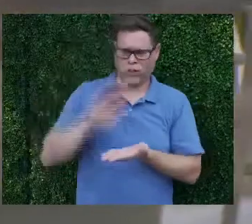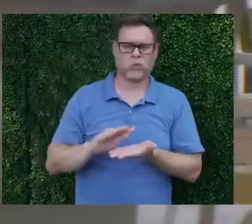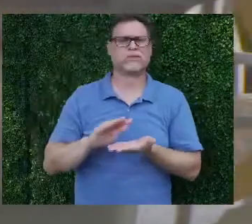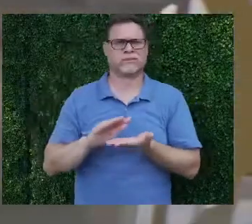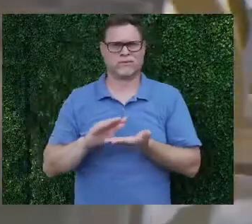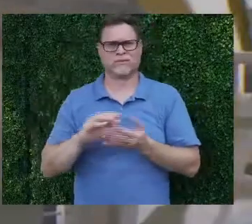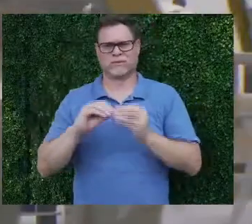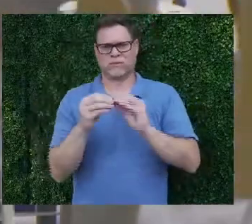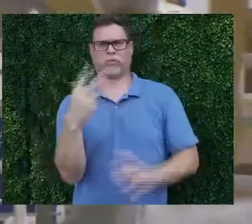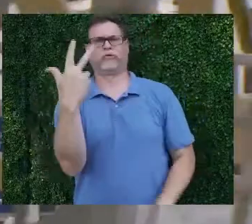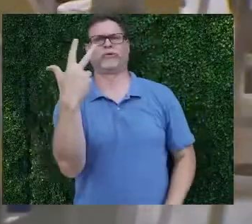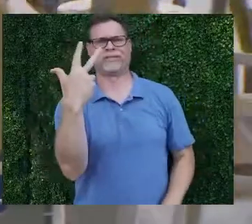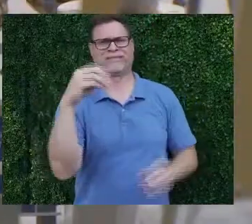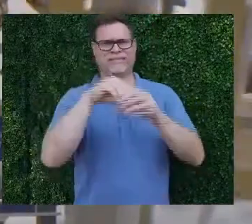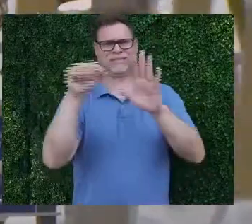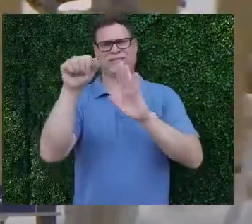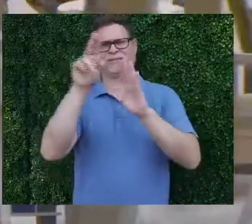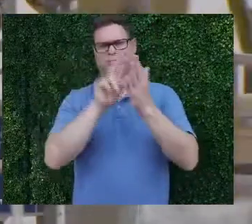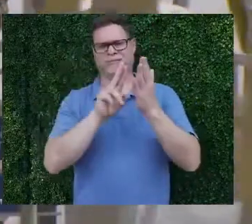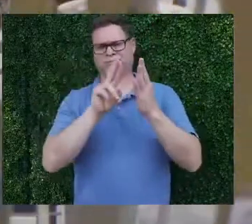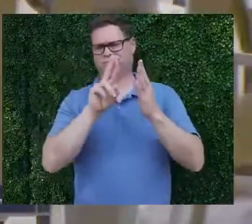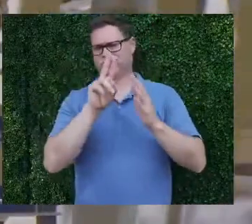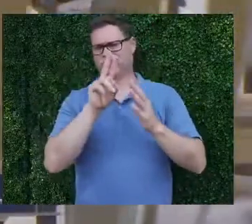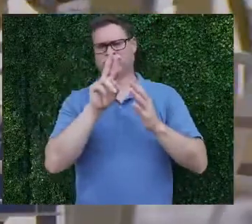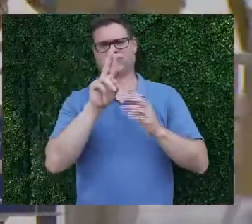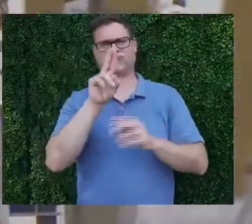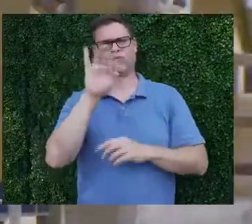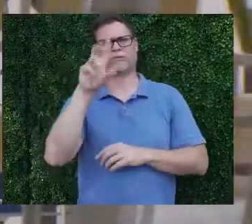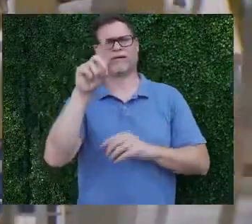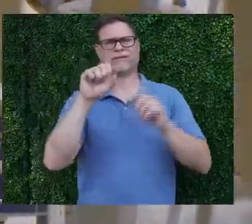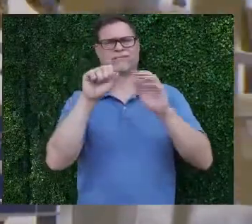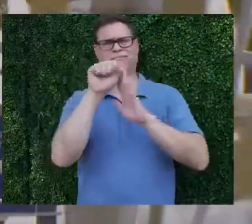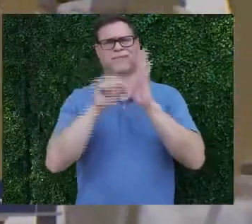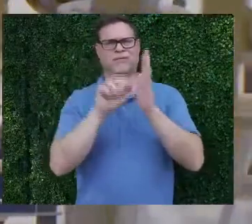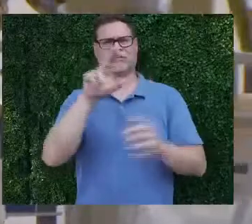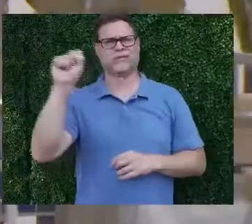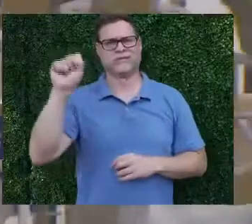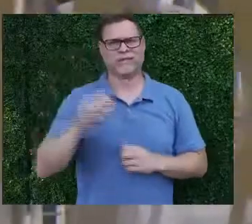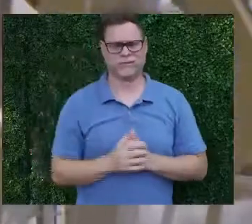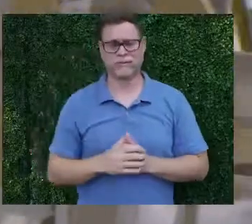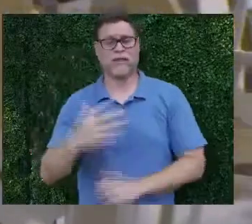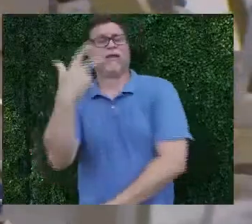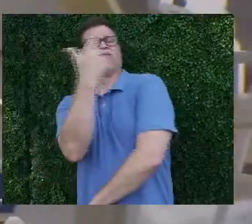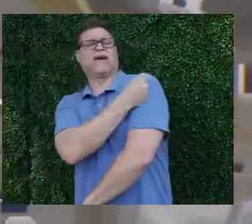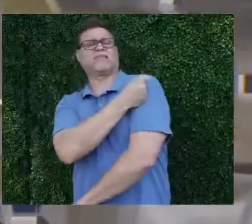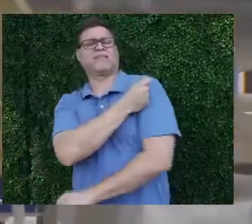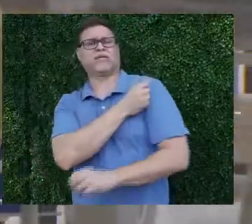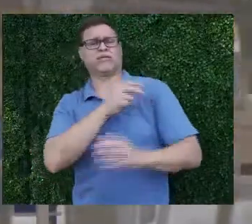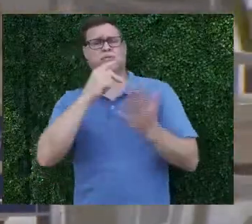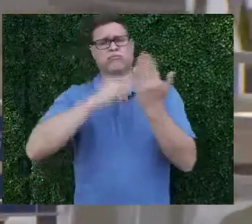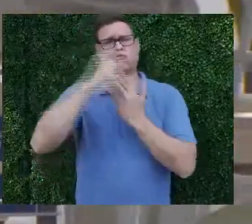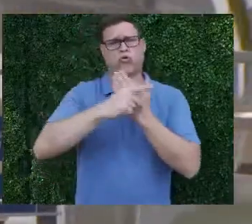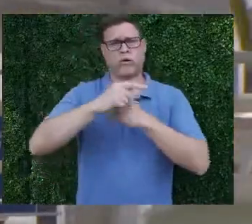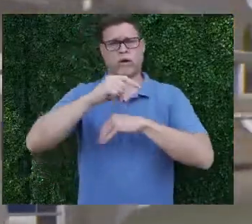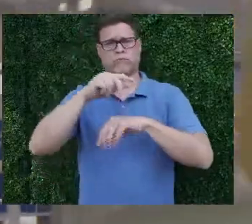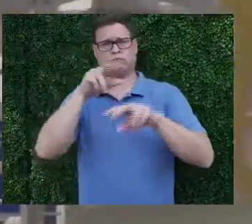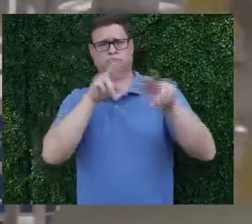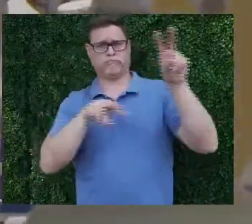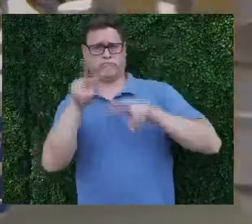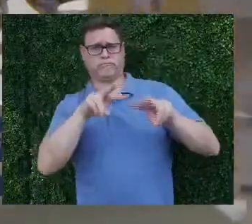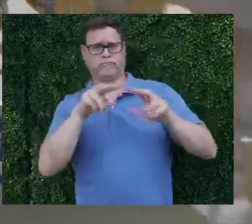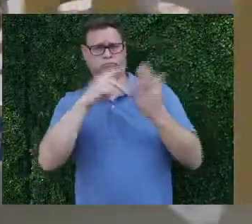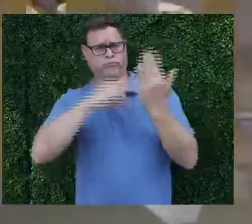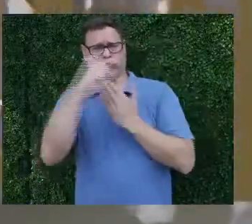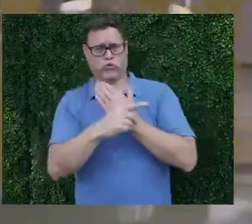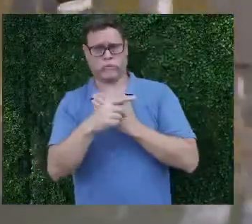number 3 in the United States of America. When you put the vaccination program in perspective, the second